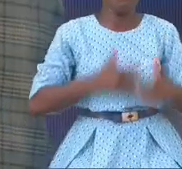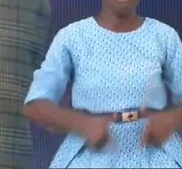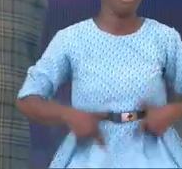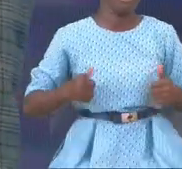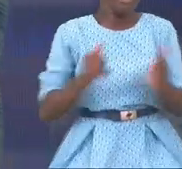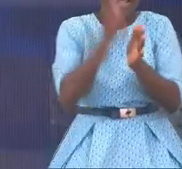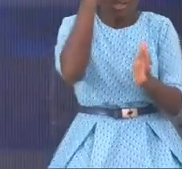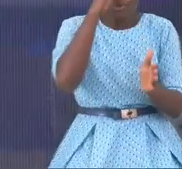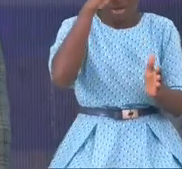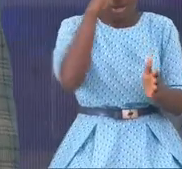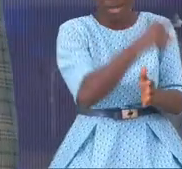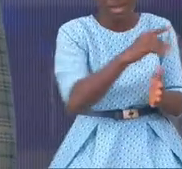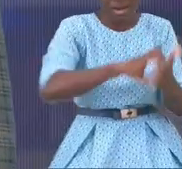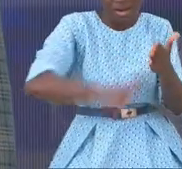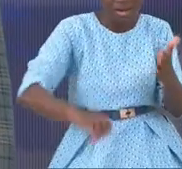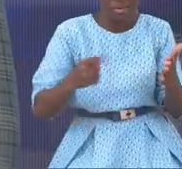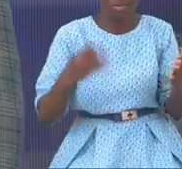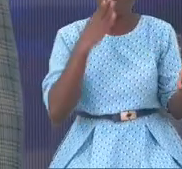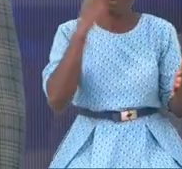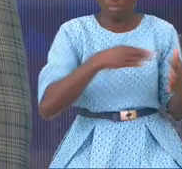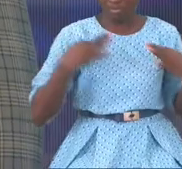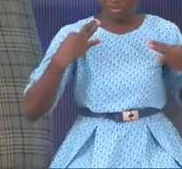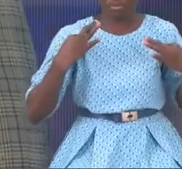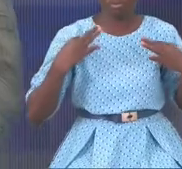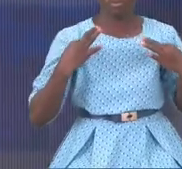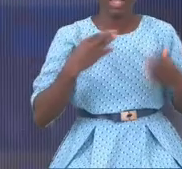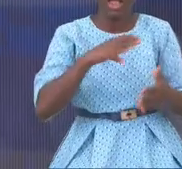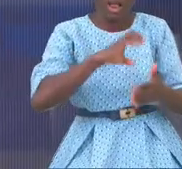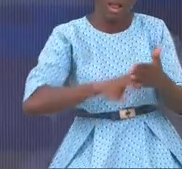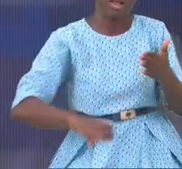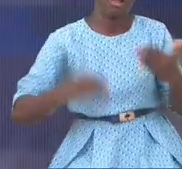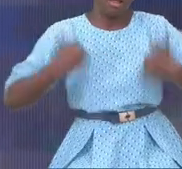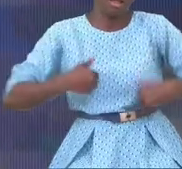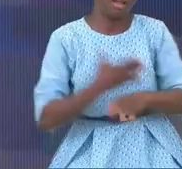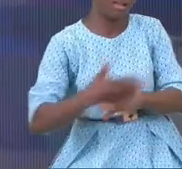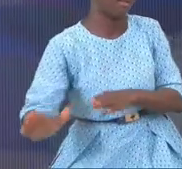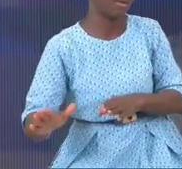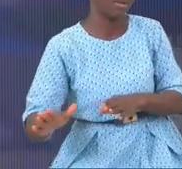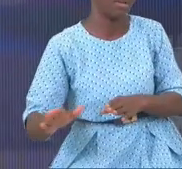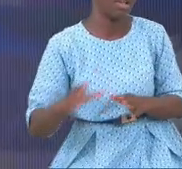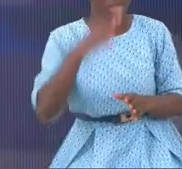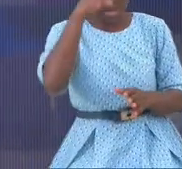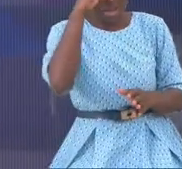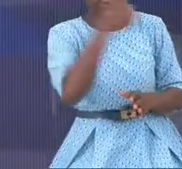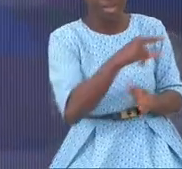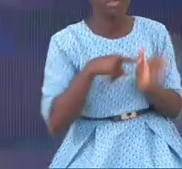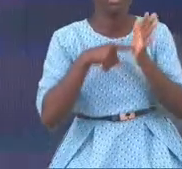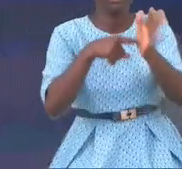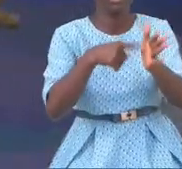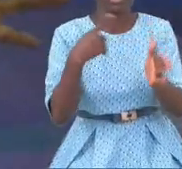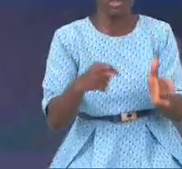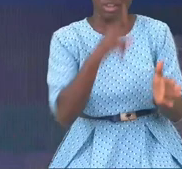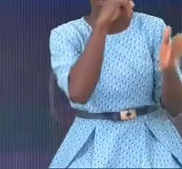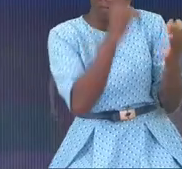Because faith without works, without corresponding action, is dead. Like